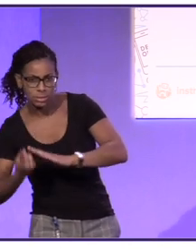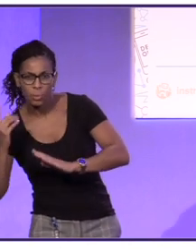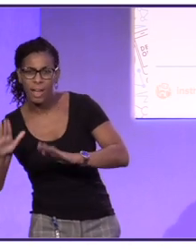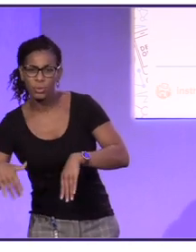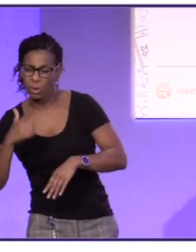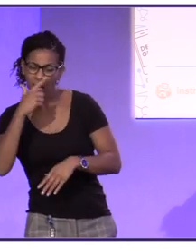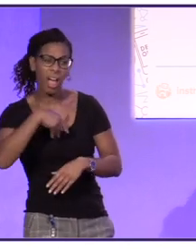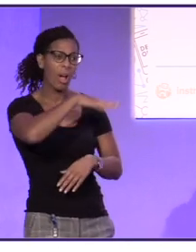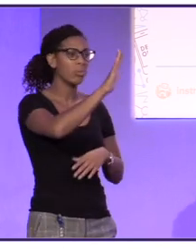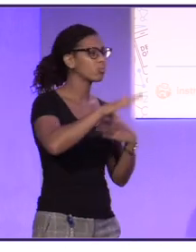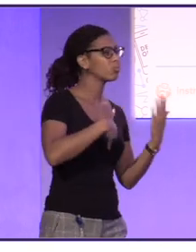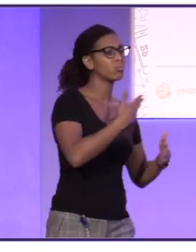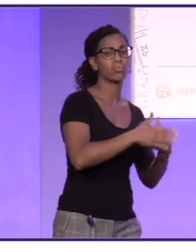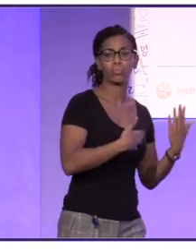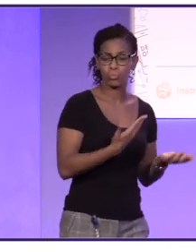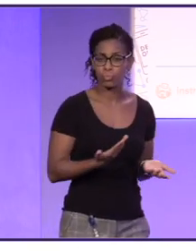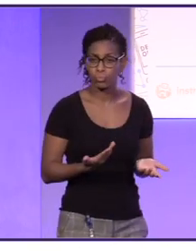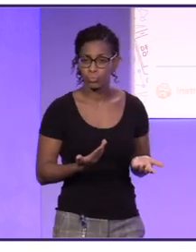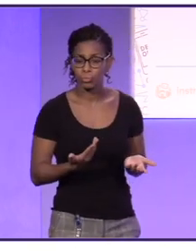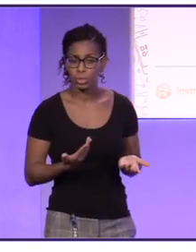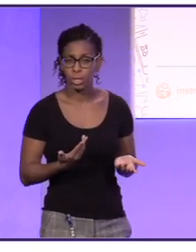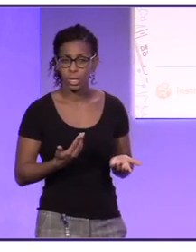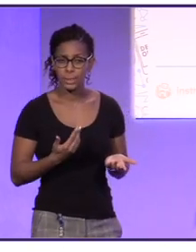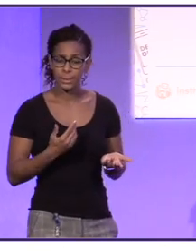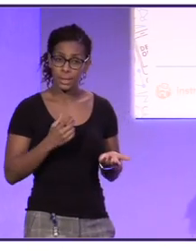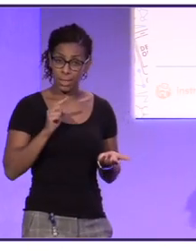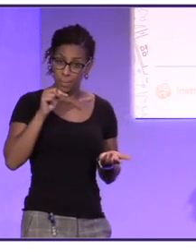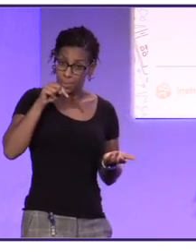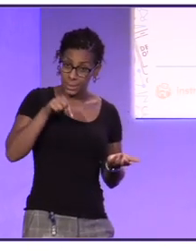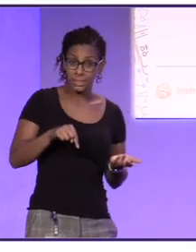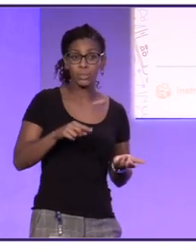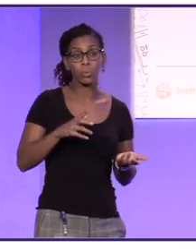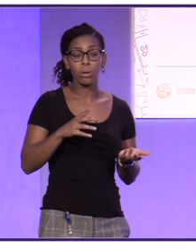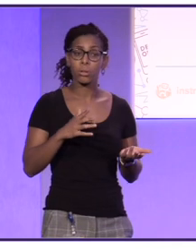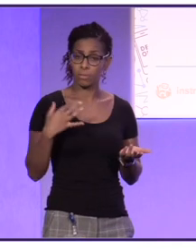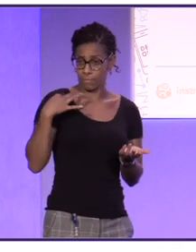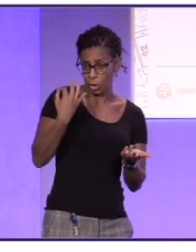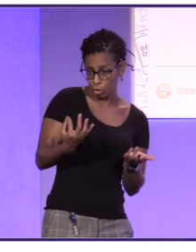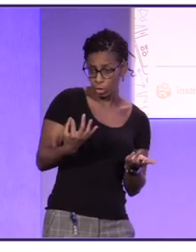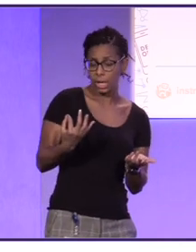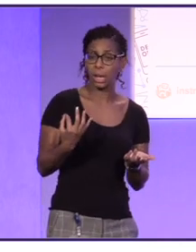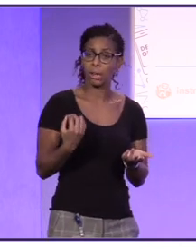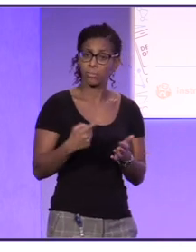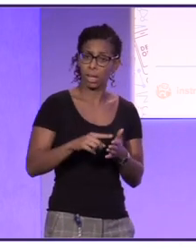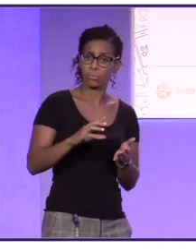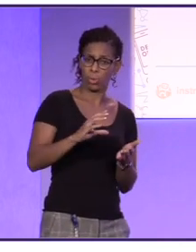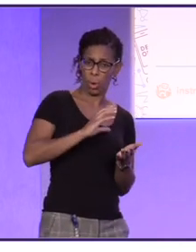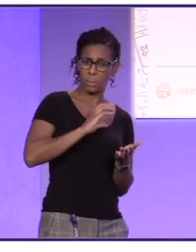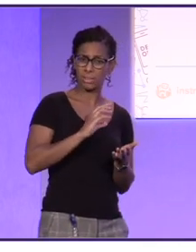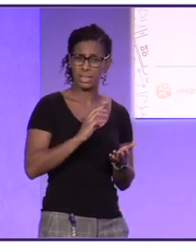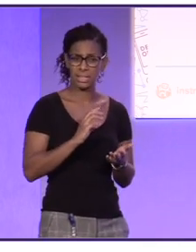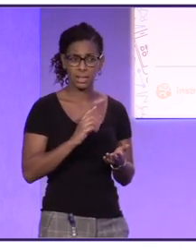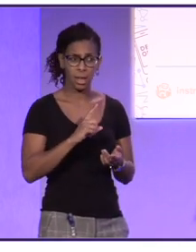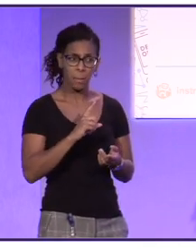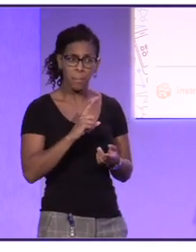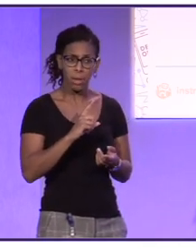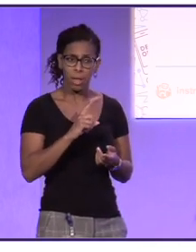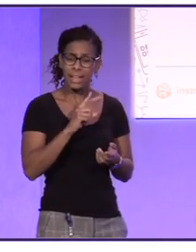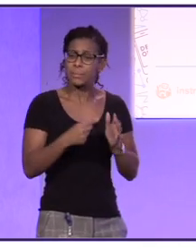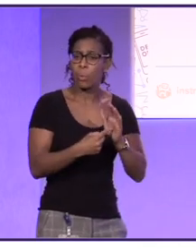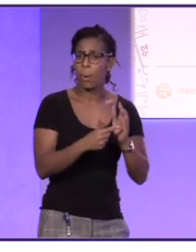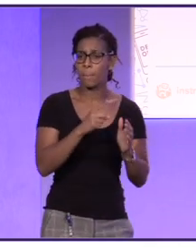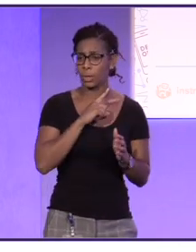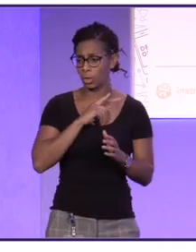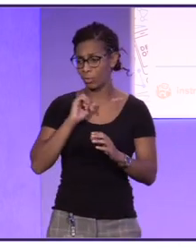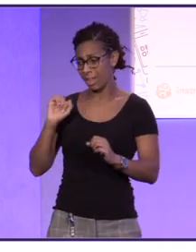Equally, this was completely compensated and voluntary, which I think is important. We're asking people to do things above and beyond